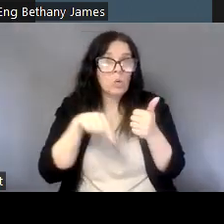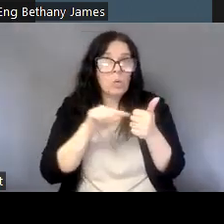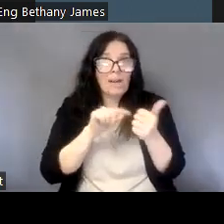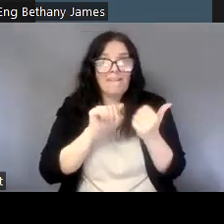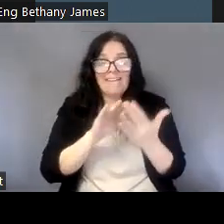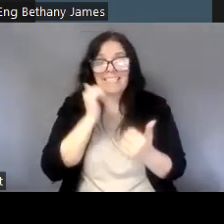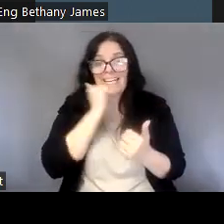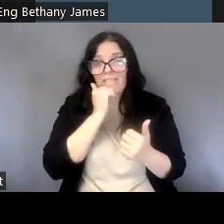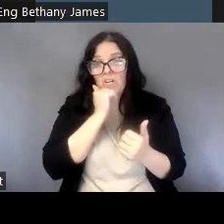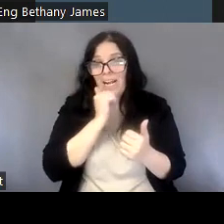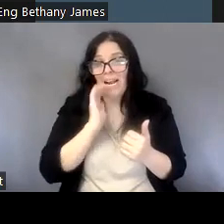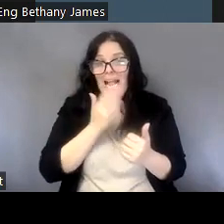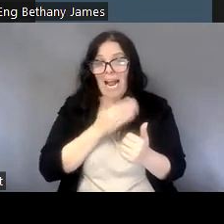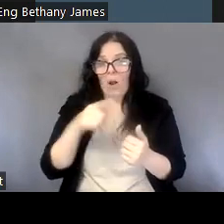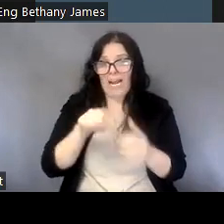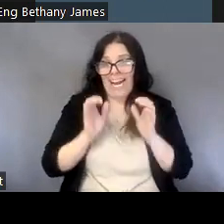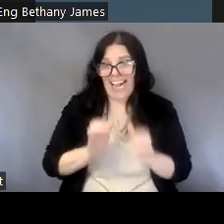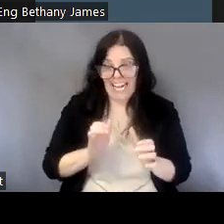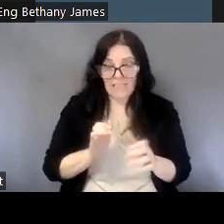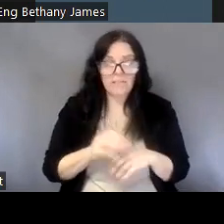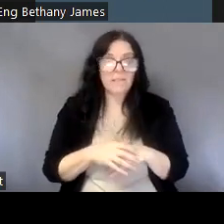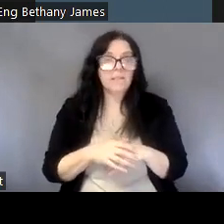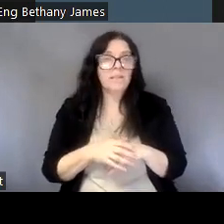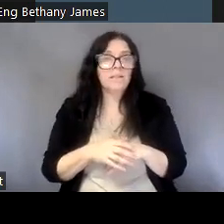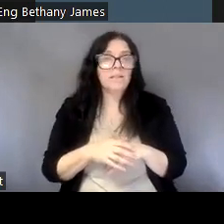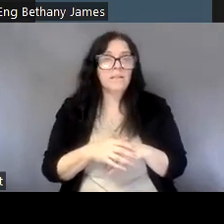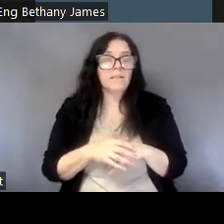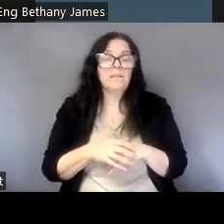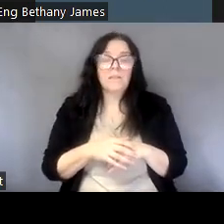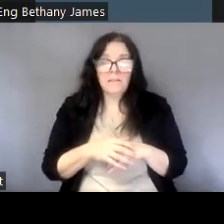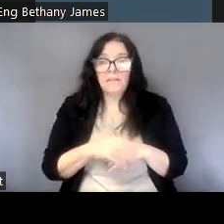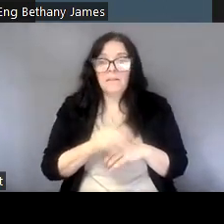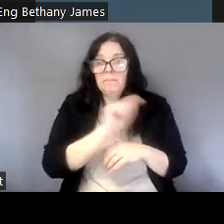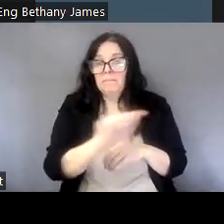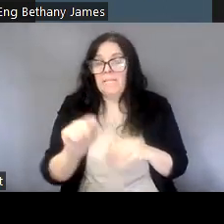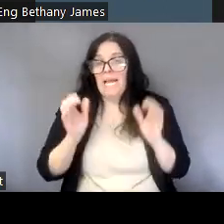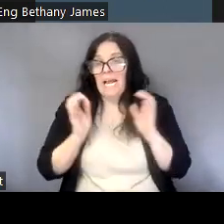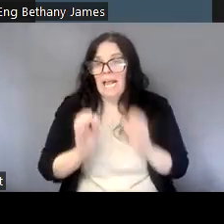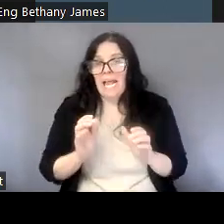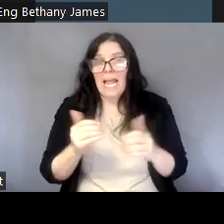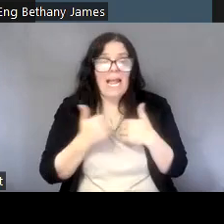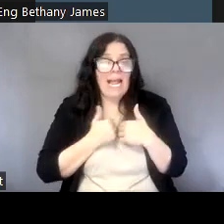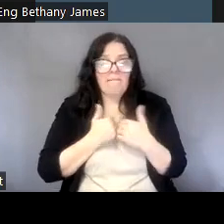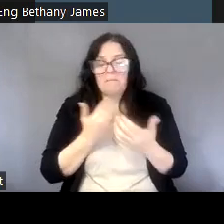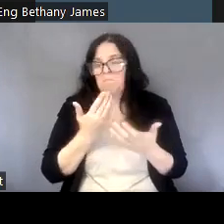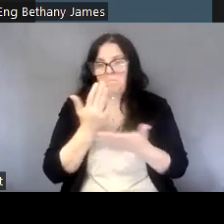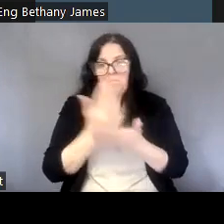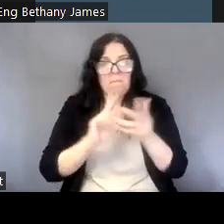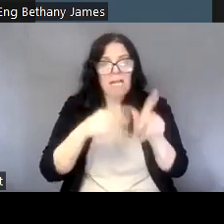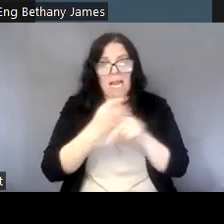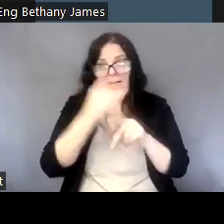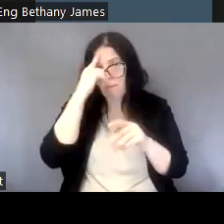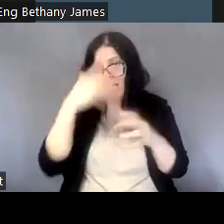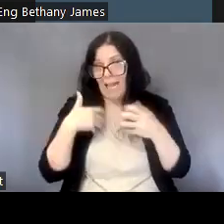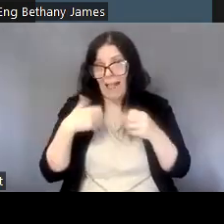day with our consumers, our clients, is that when our clients have some form of mental health